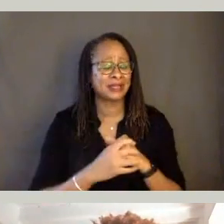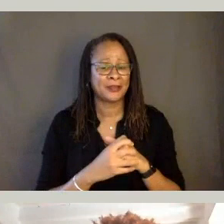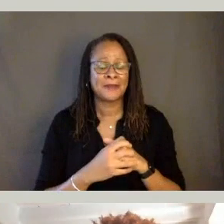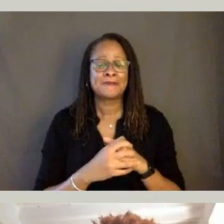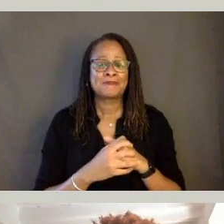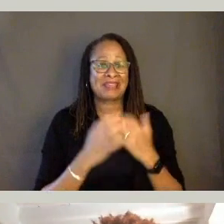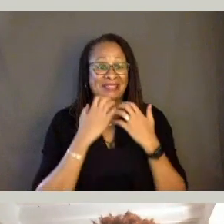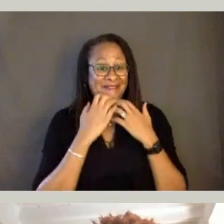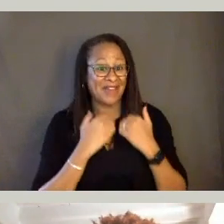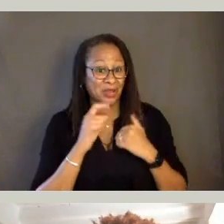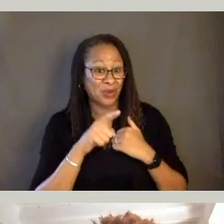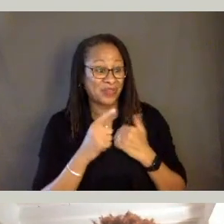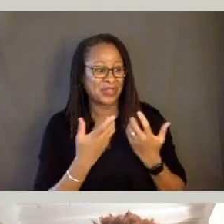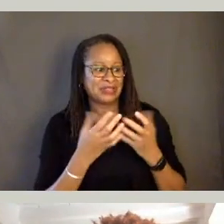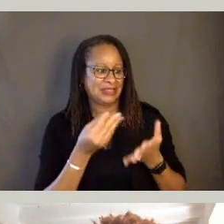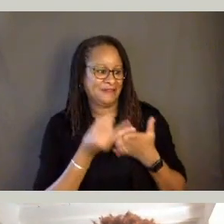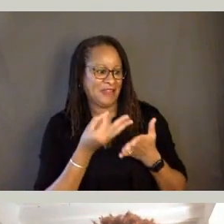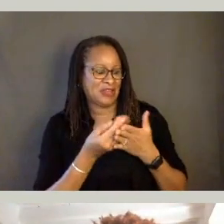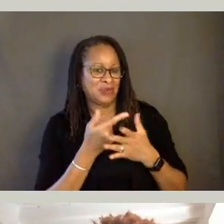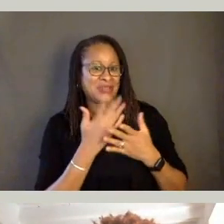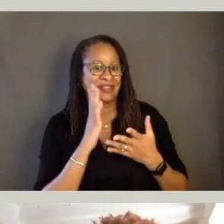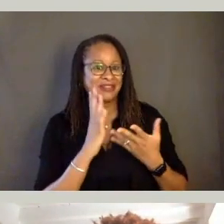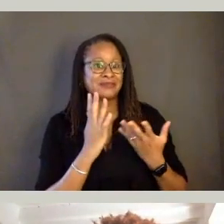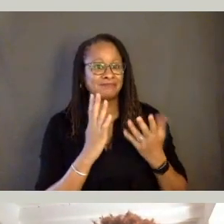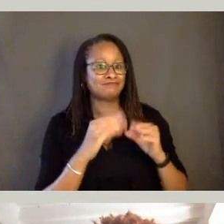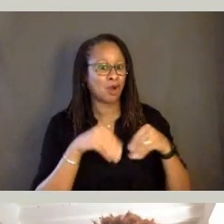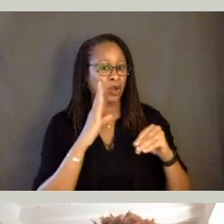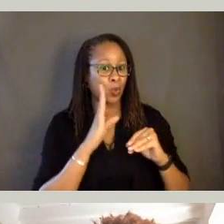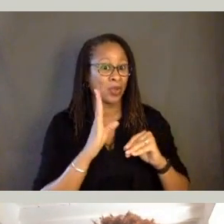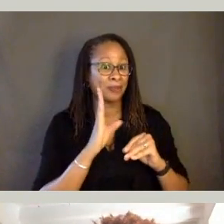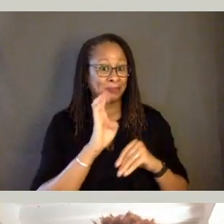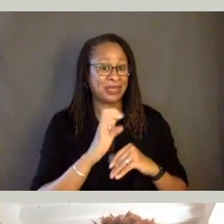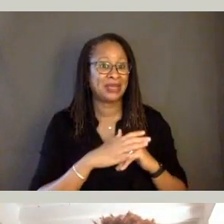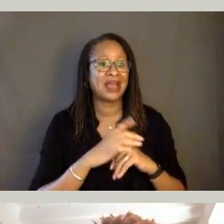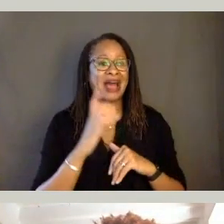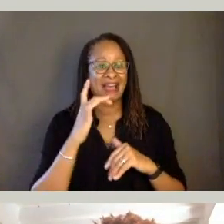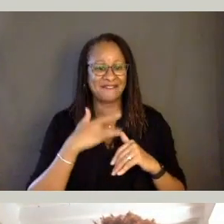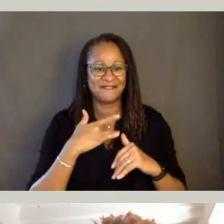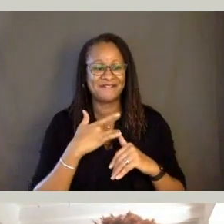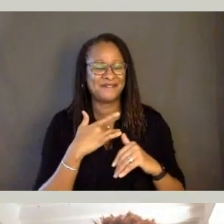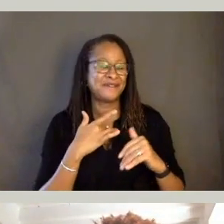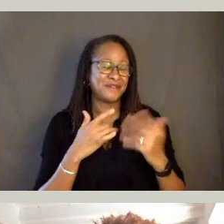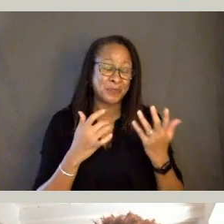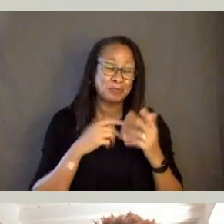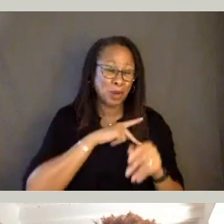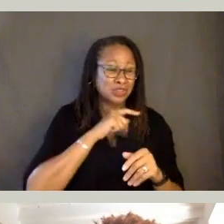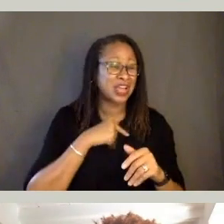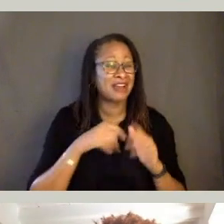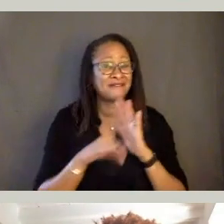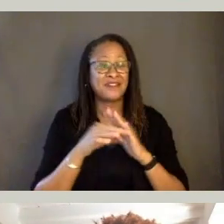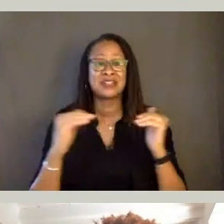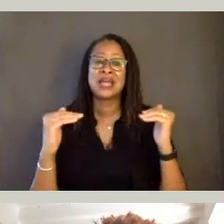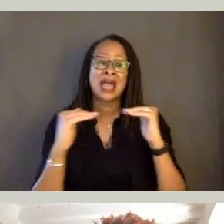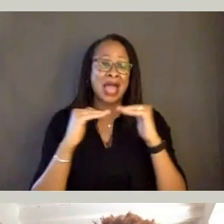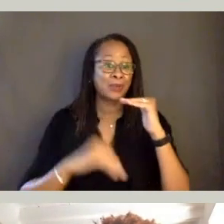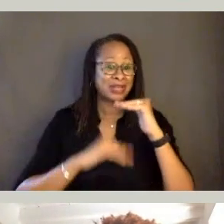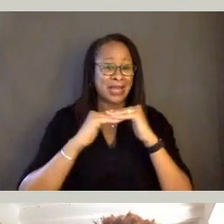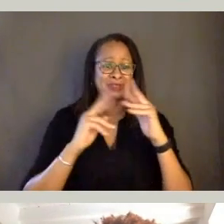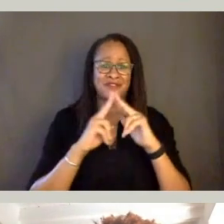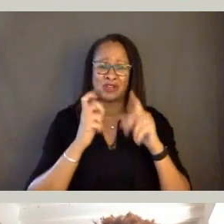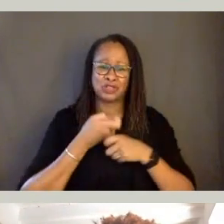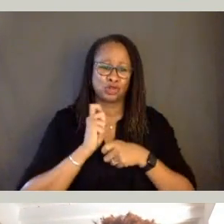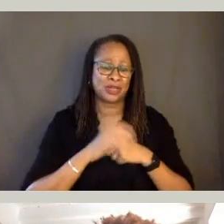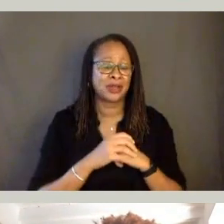the value of our film financially in the market is going to be. So I find equity caps really tricky because of that. From a Catalyst perspective, we